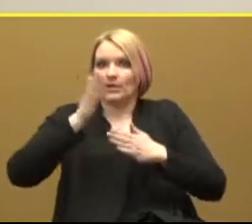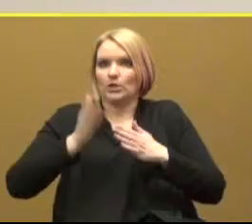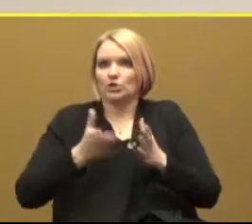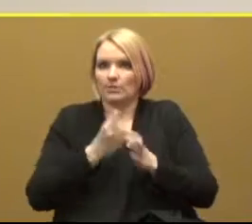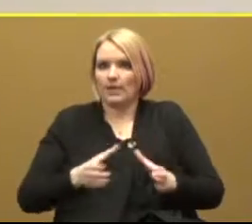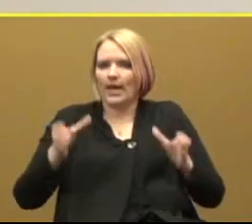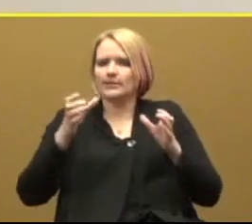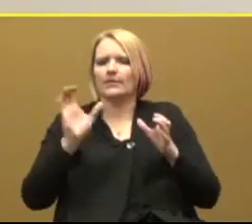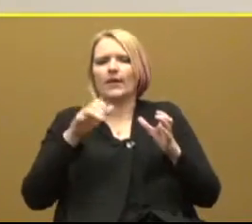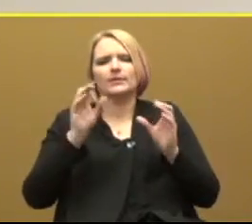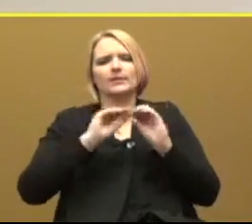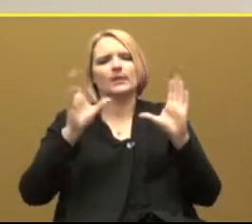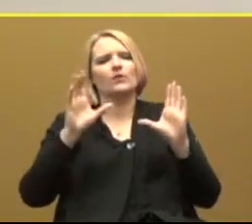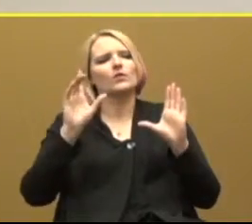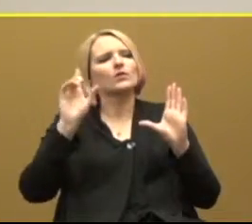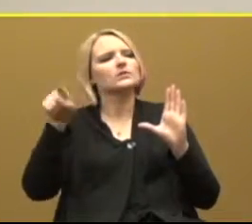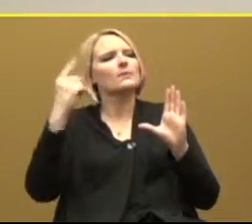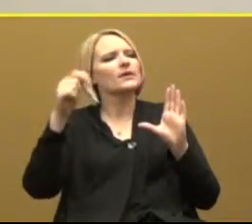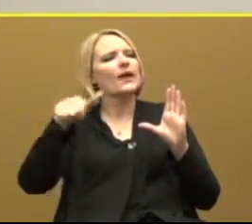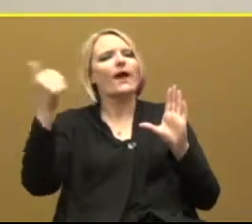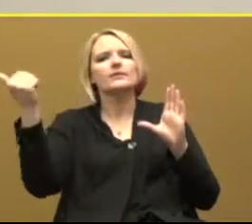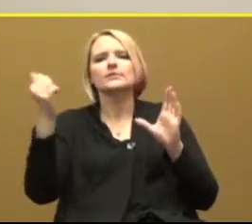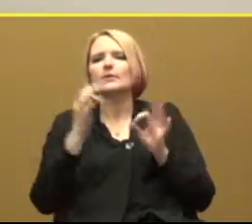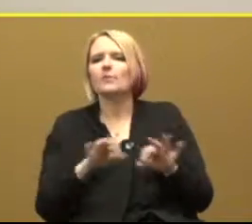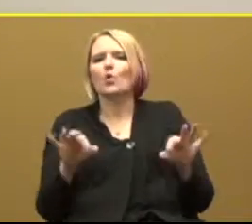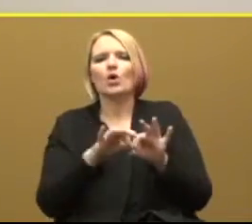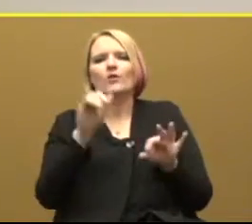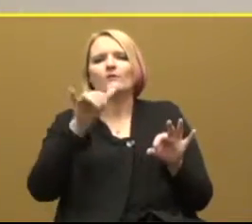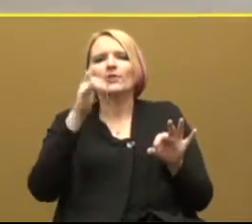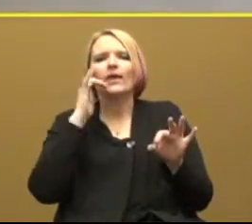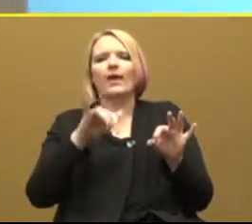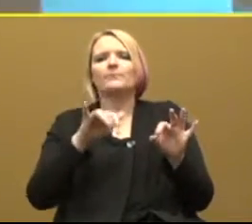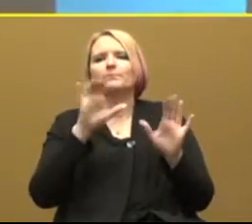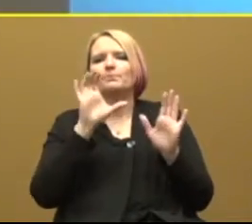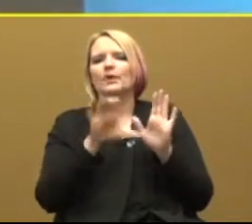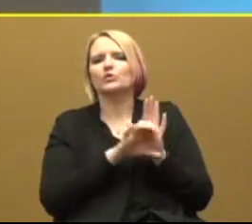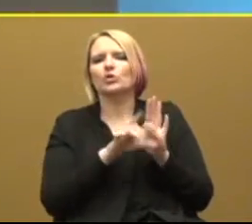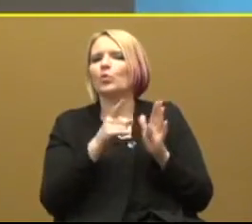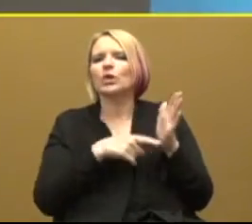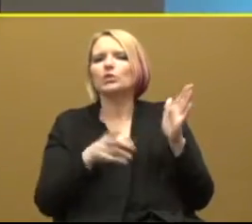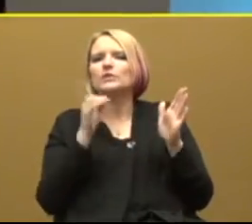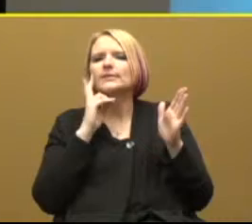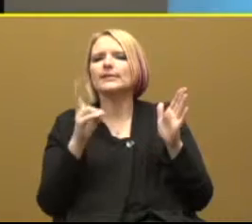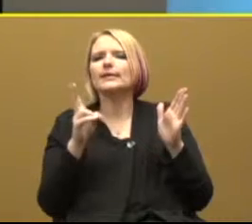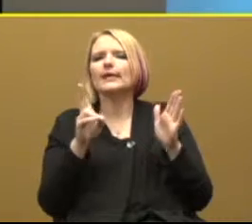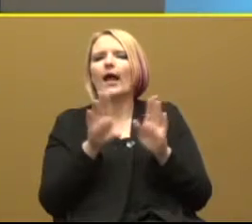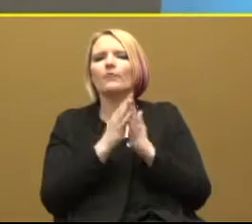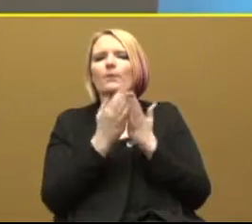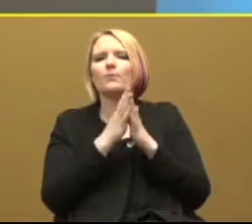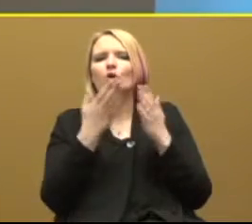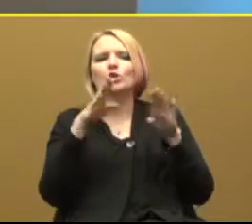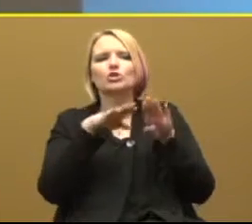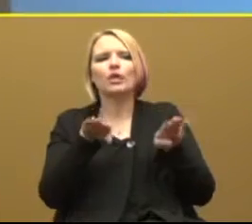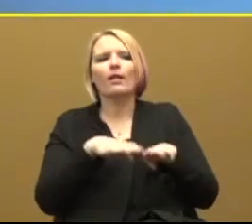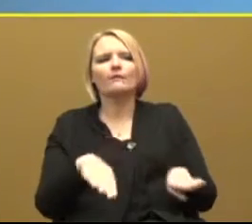basket. There's something else very important about this picture. What do you see on that bookshelf?